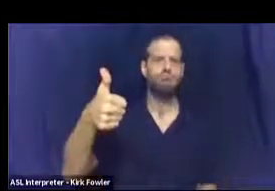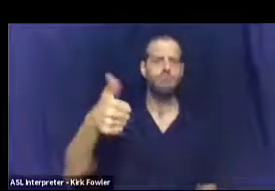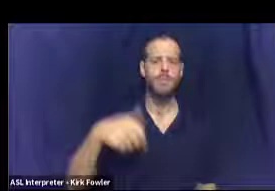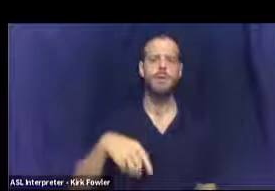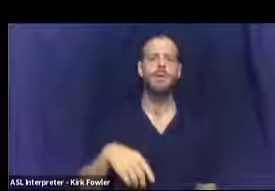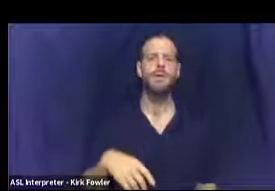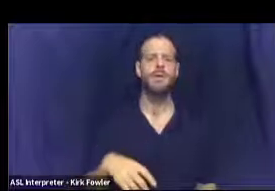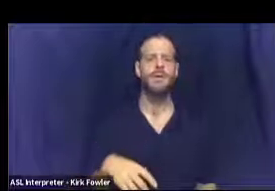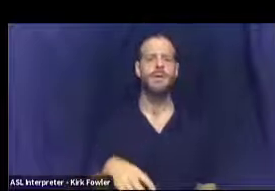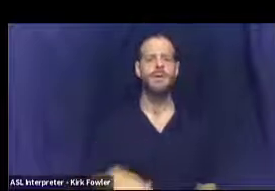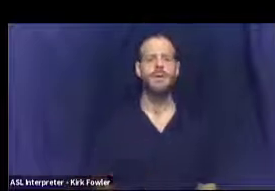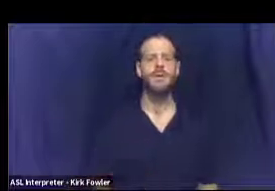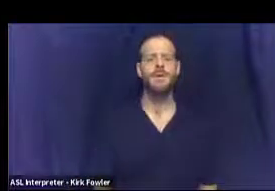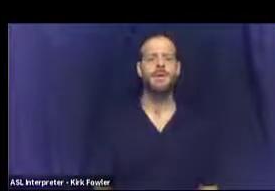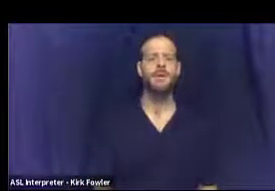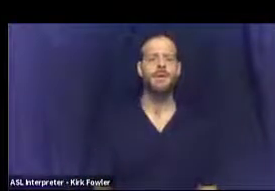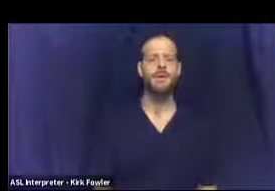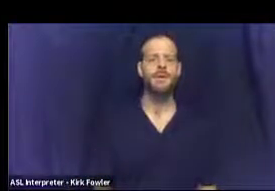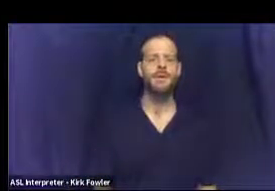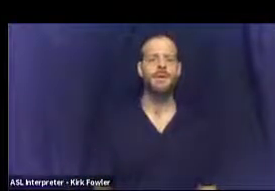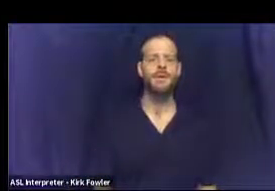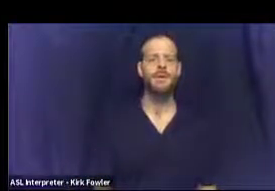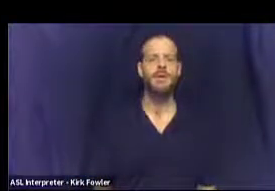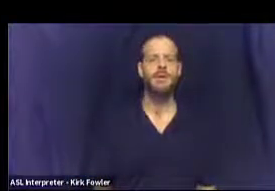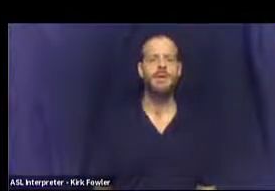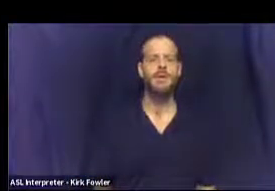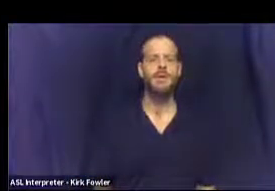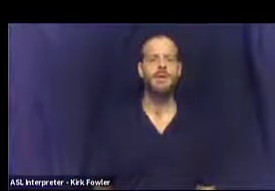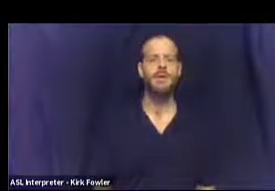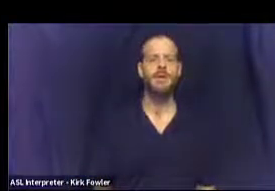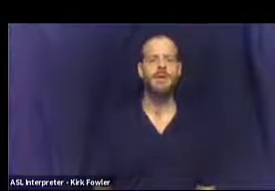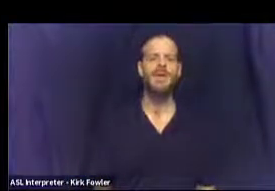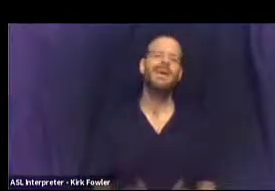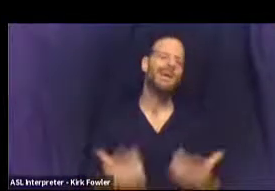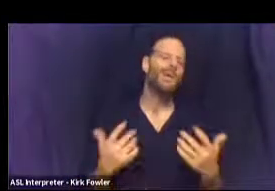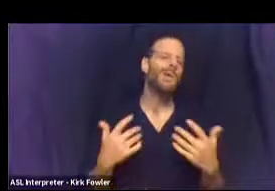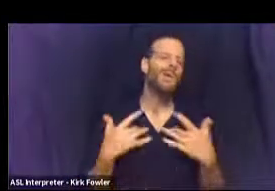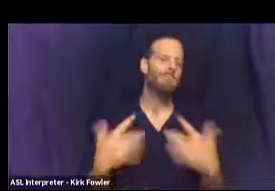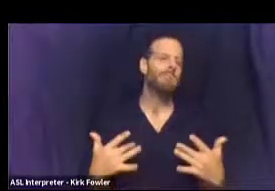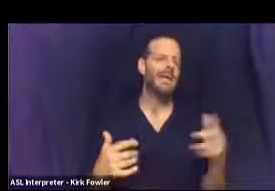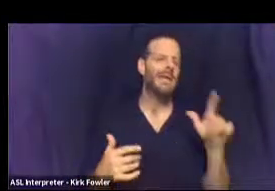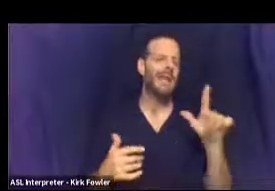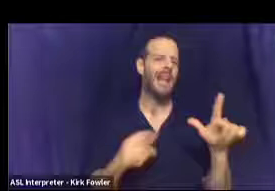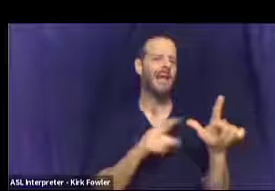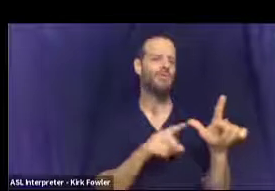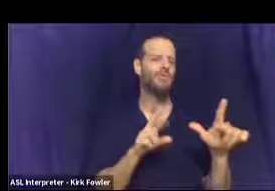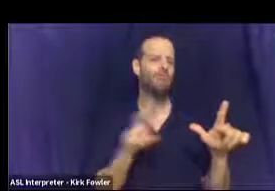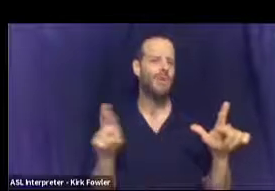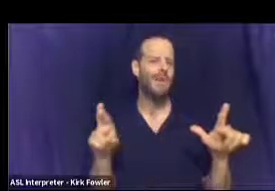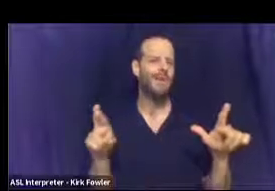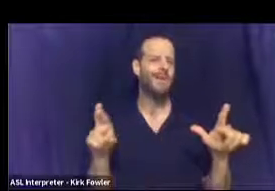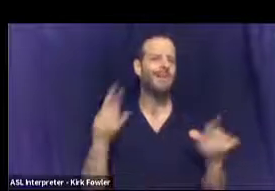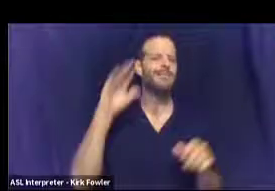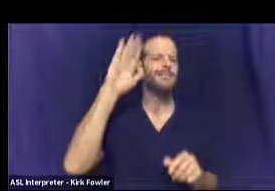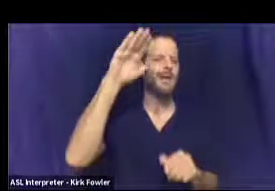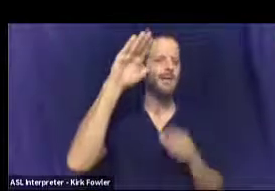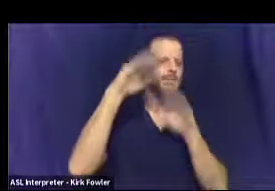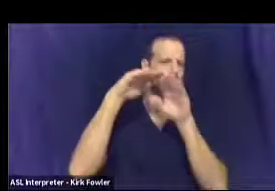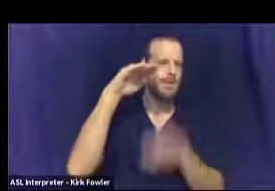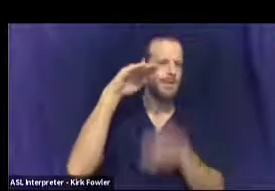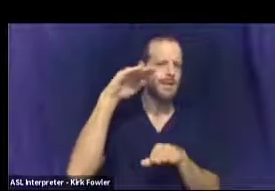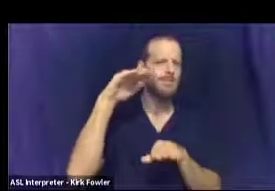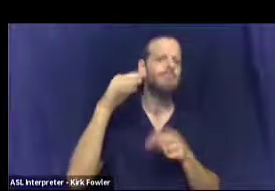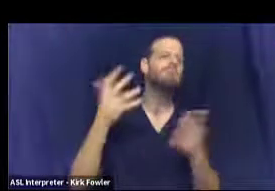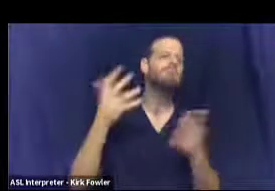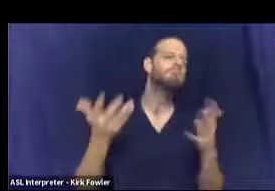this reference, we talk more about that typical left to right, top to bottom, because we're looking at kind of that literacy skill. But again, I'm a